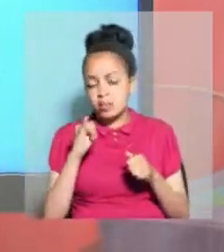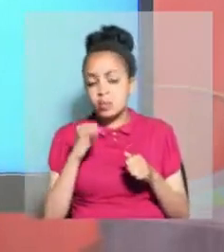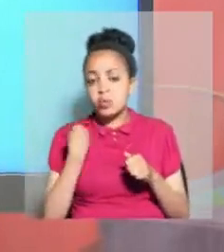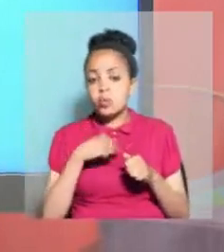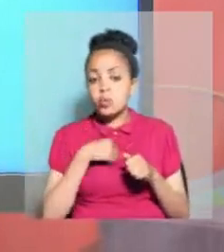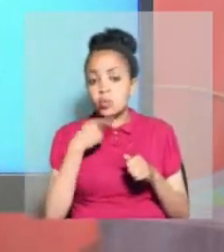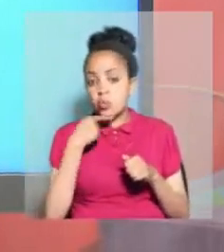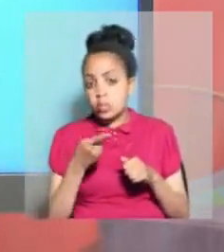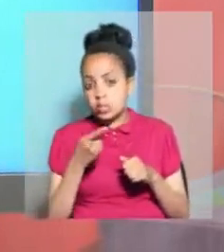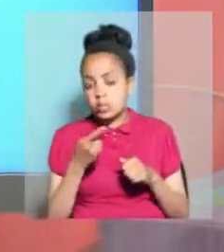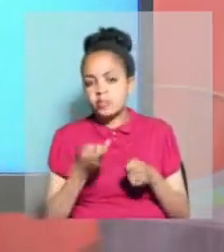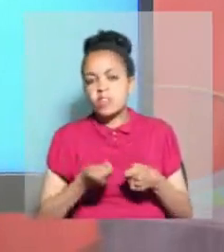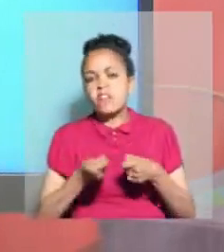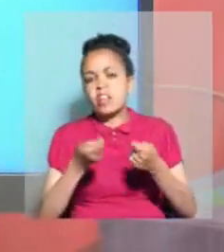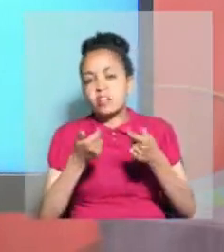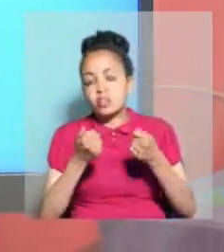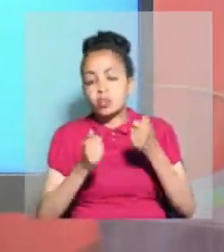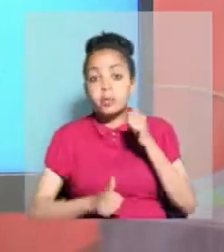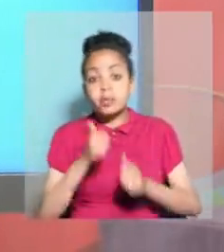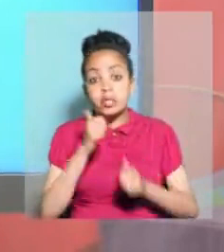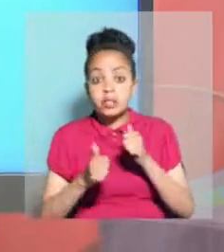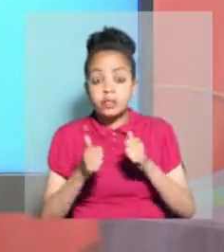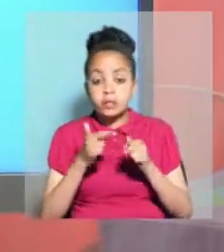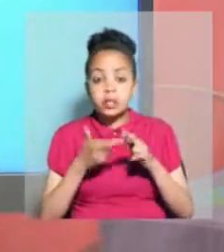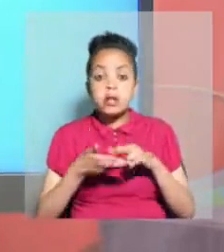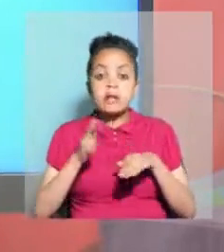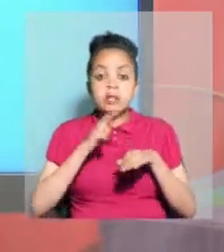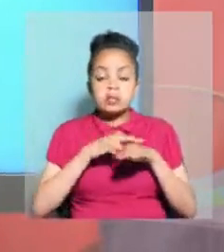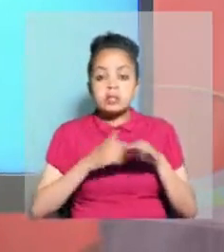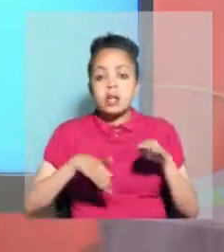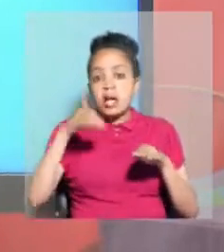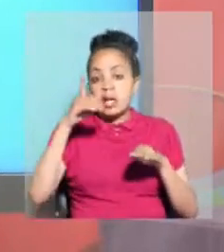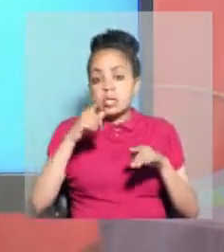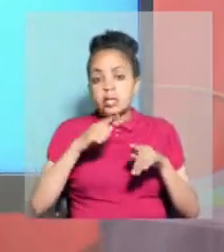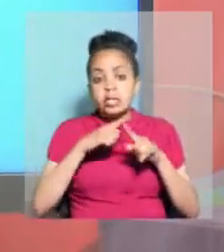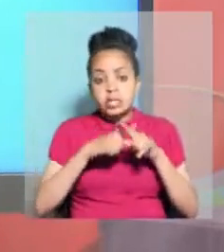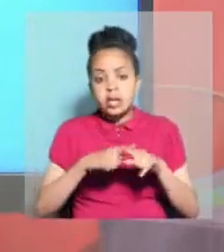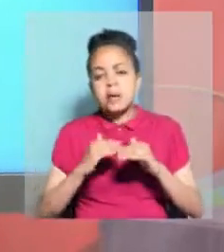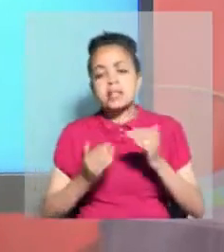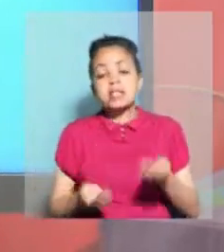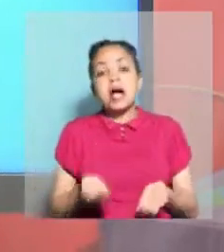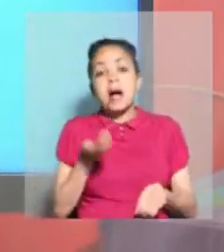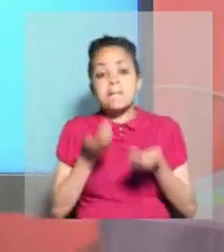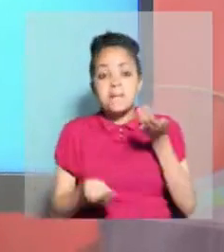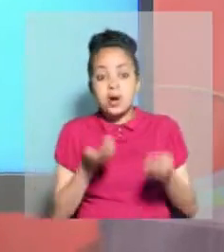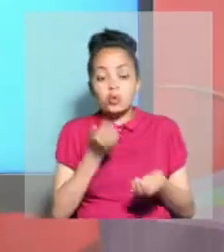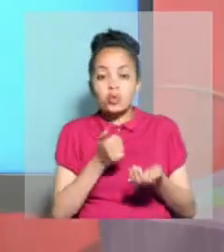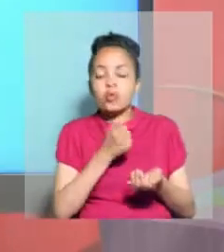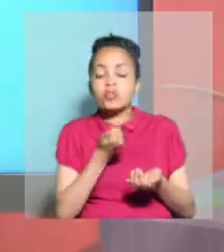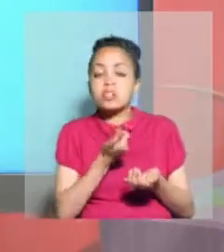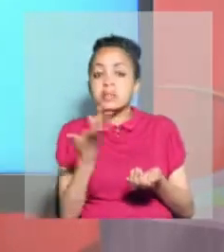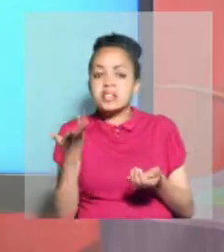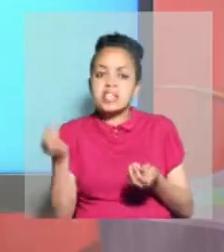that we say effectiveness of competitive reversible inhibitor is highly determined by the amount of substrate added to